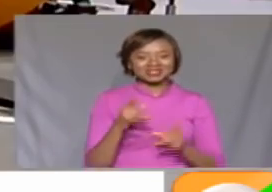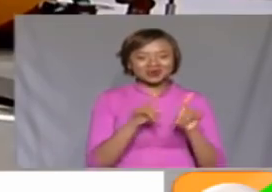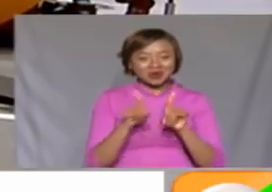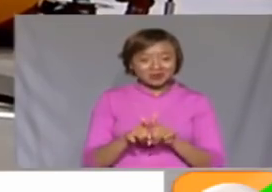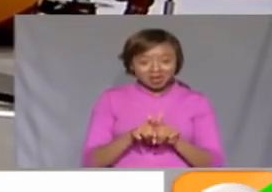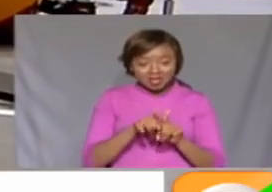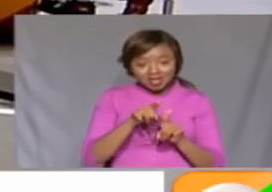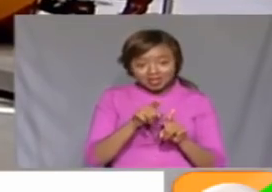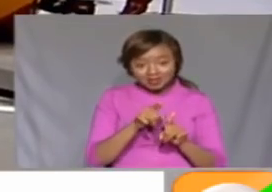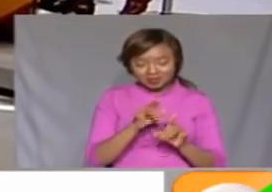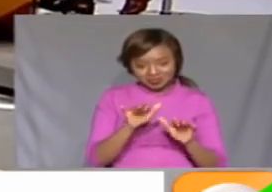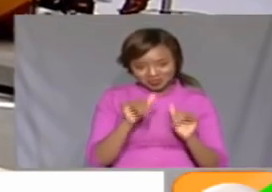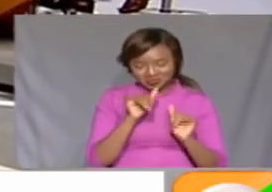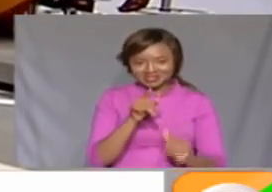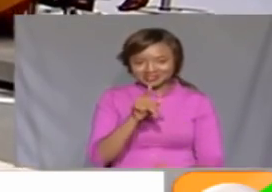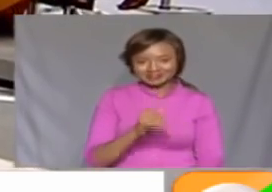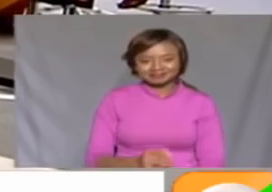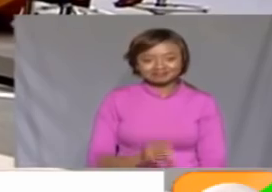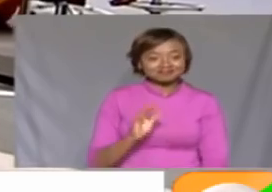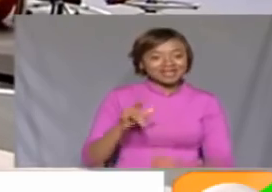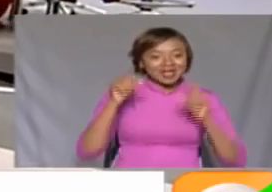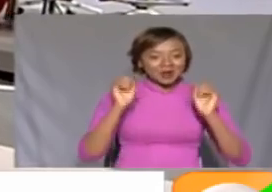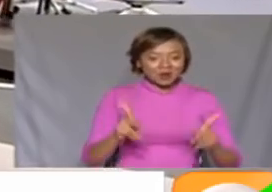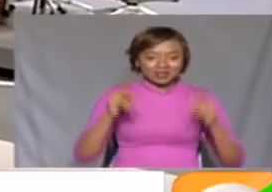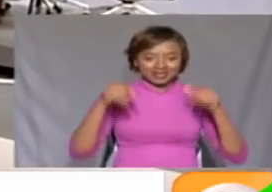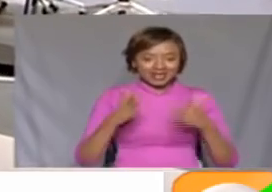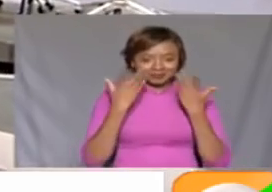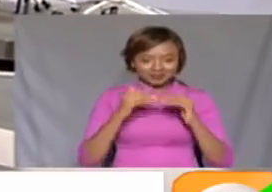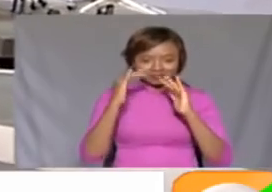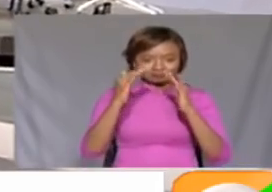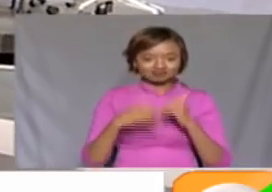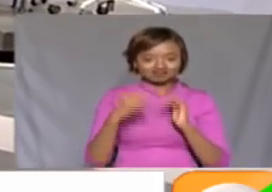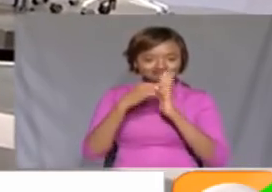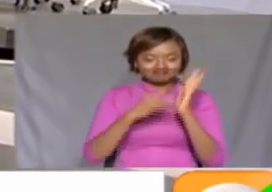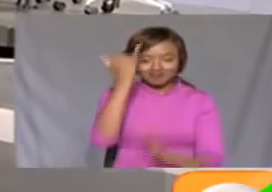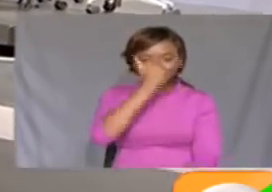Mutual, eh? Tangoja. So it's time to take this home, and today we start with Yvonne's take.